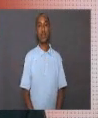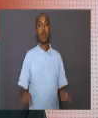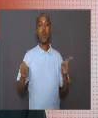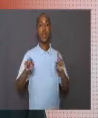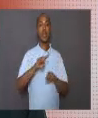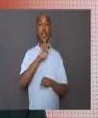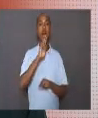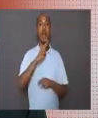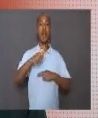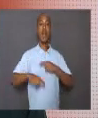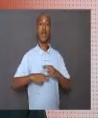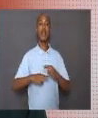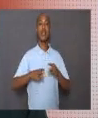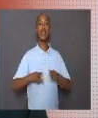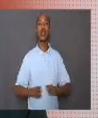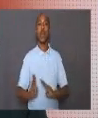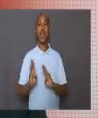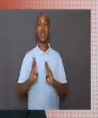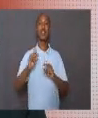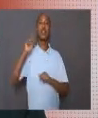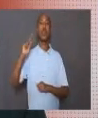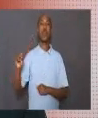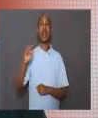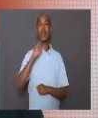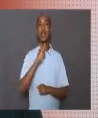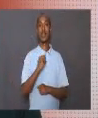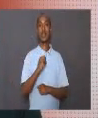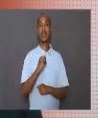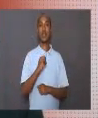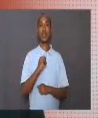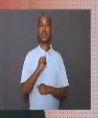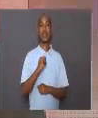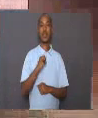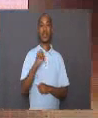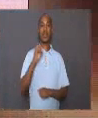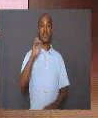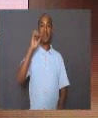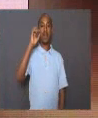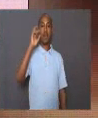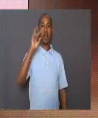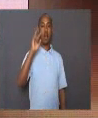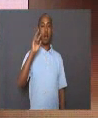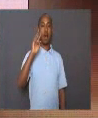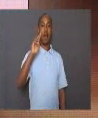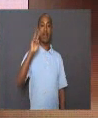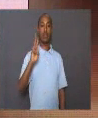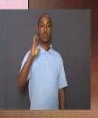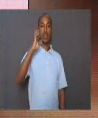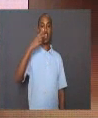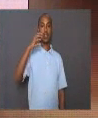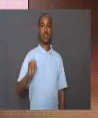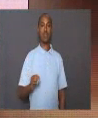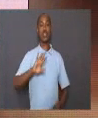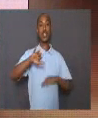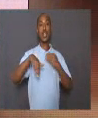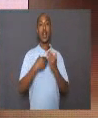are reacted this way, the product is a ketone. The general